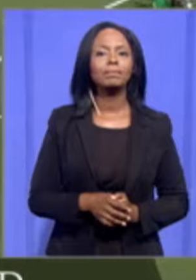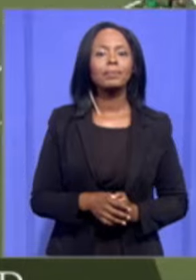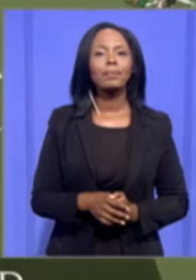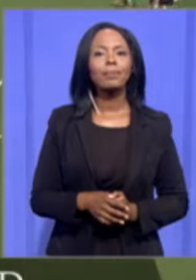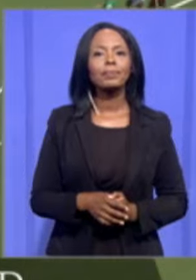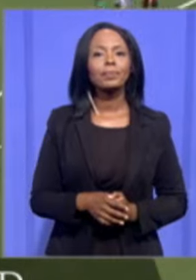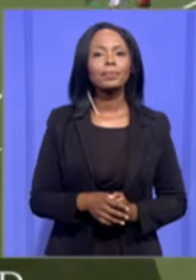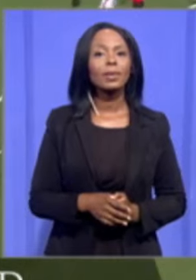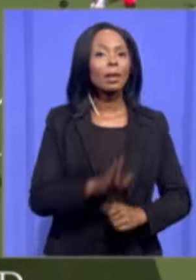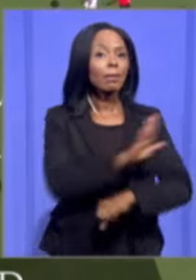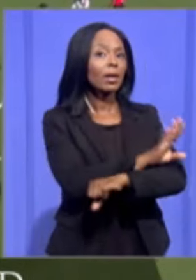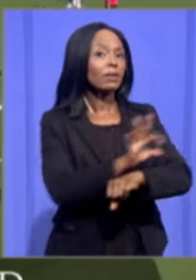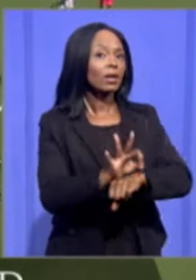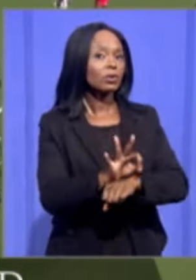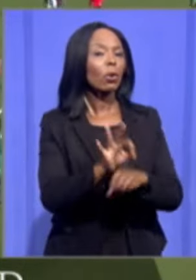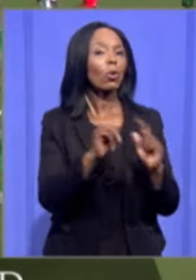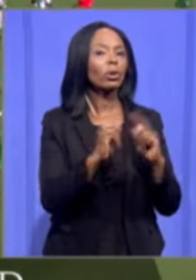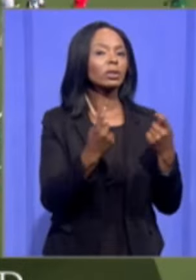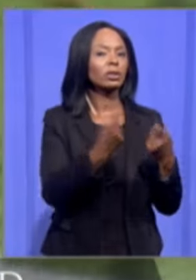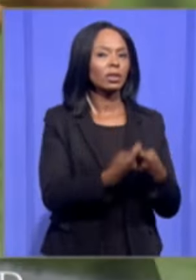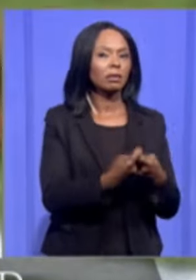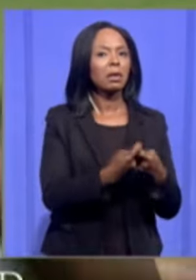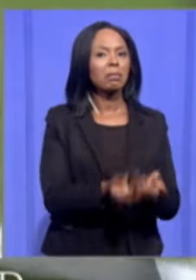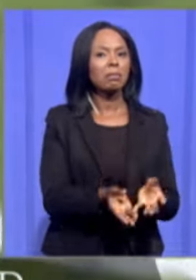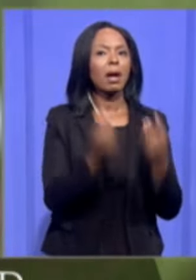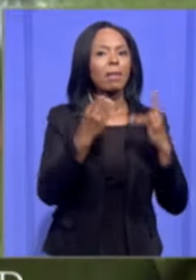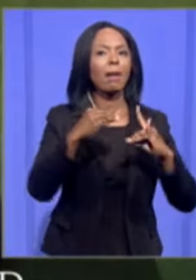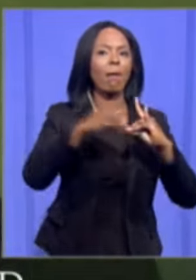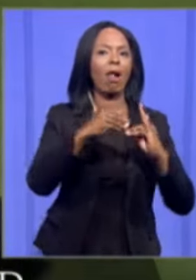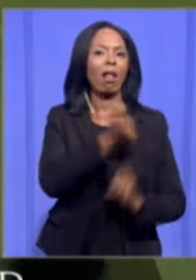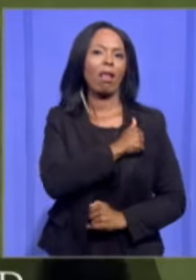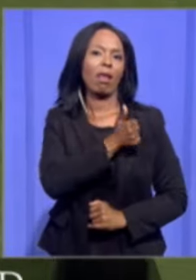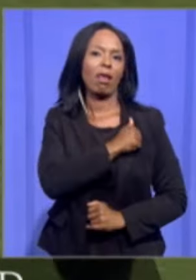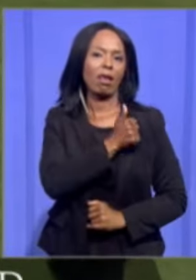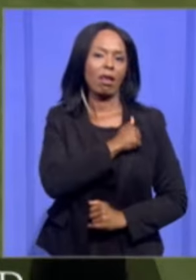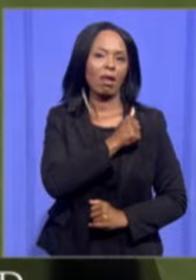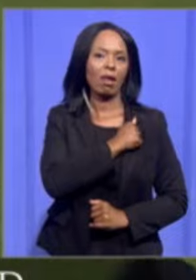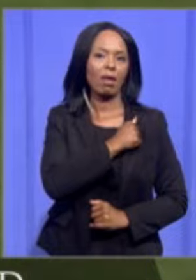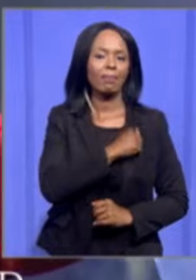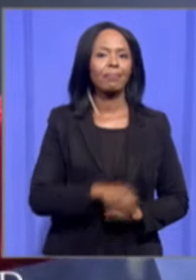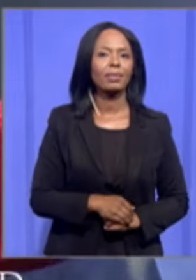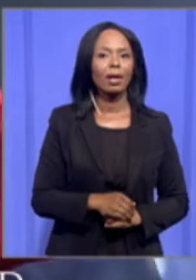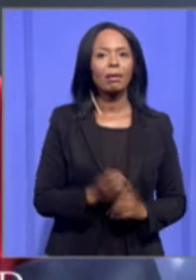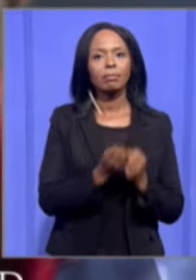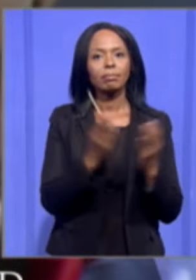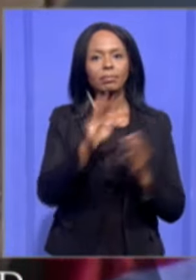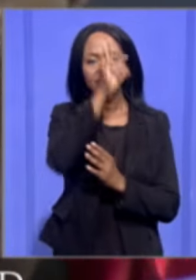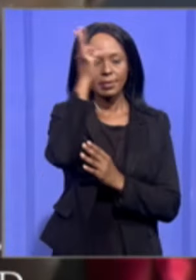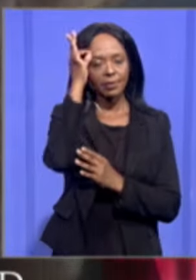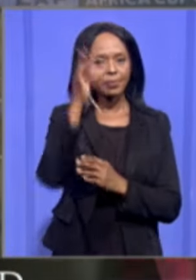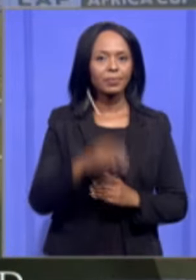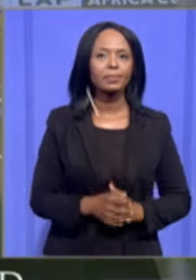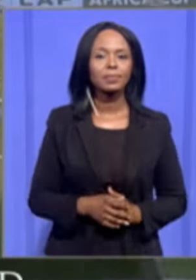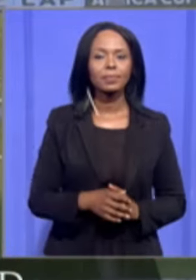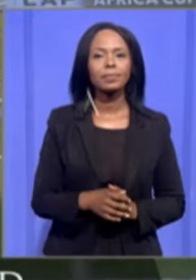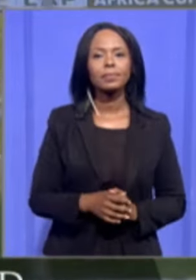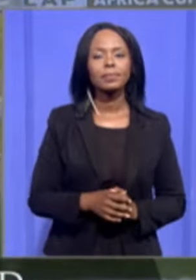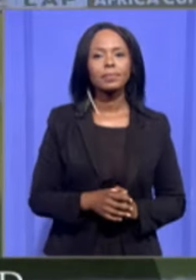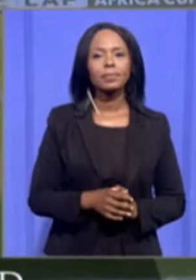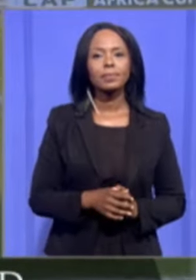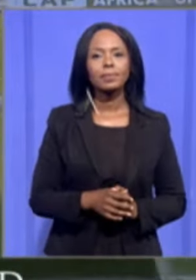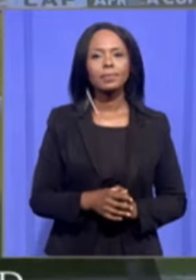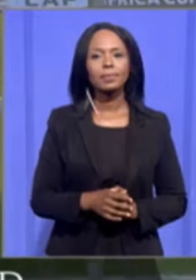Gomme Burkina Faso e ile ya humana thago ya penalty motsotsong wa bo masome a senyane. Bertrand Traore from 12